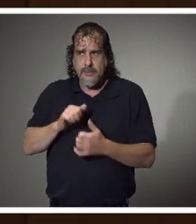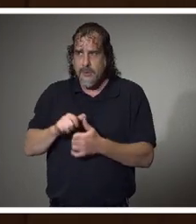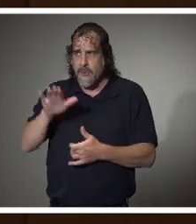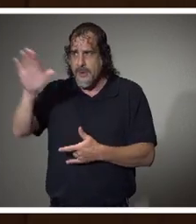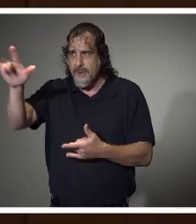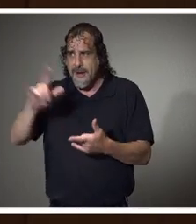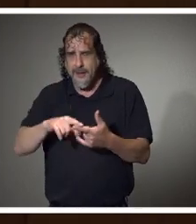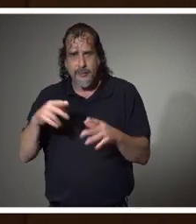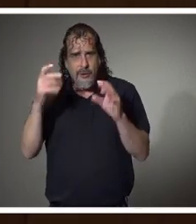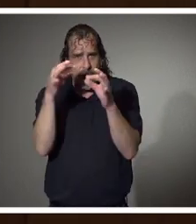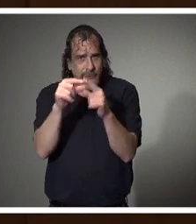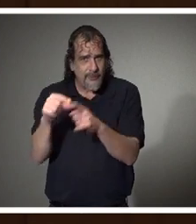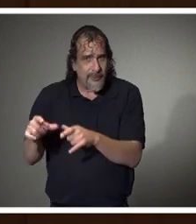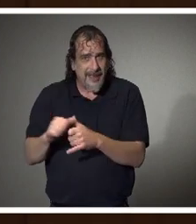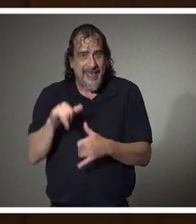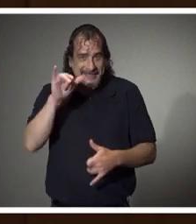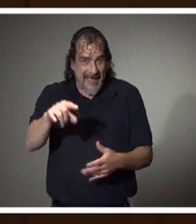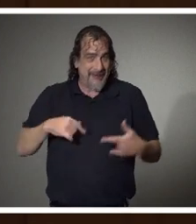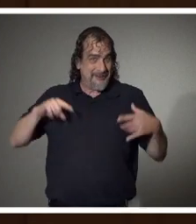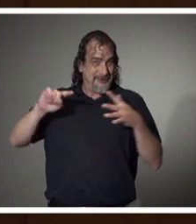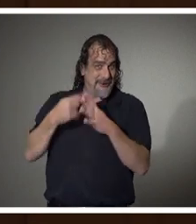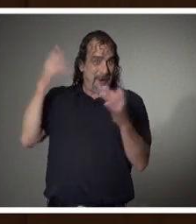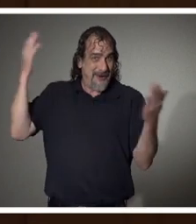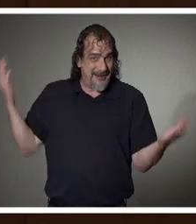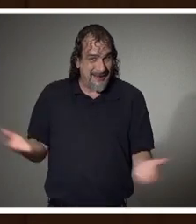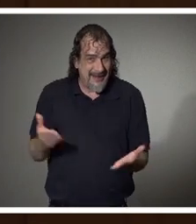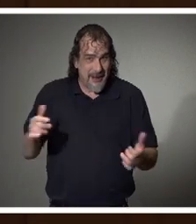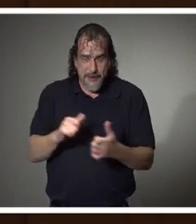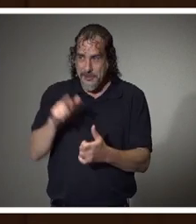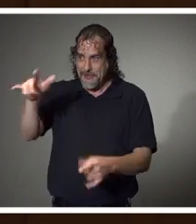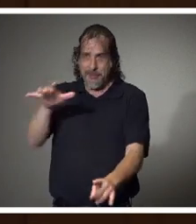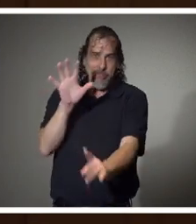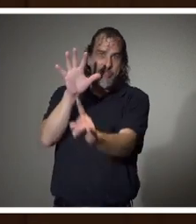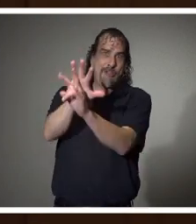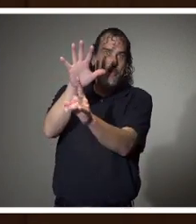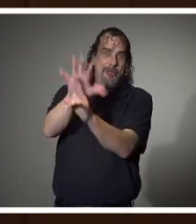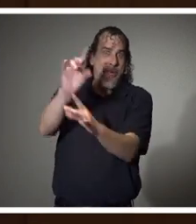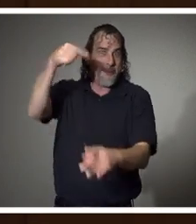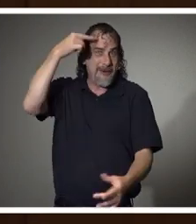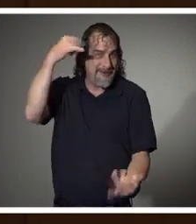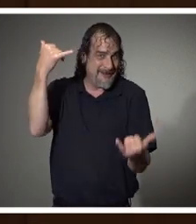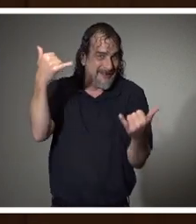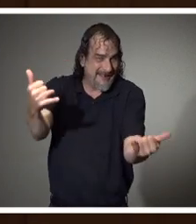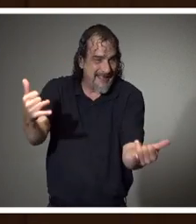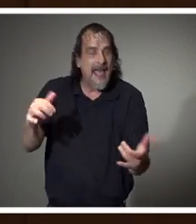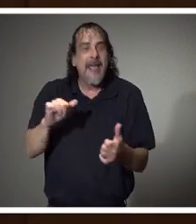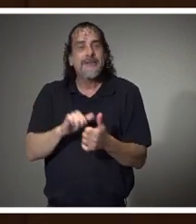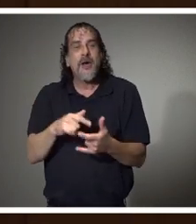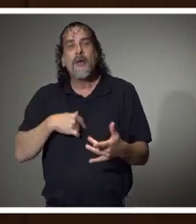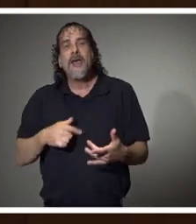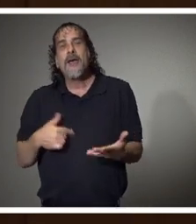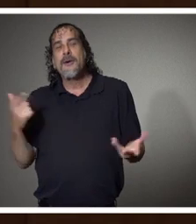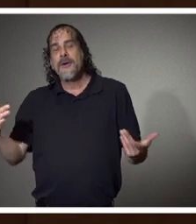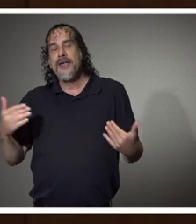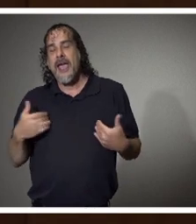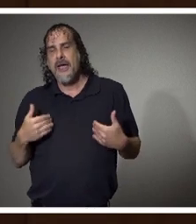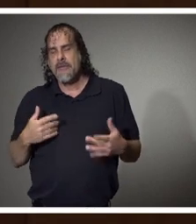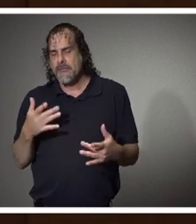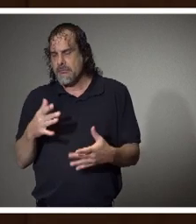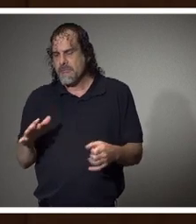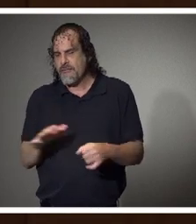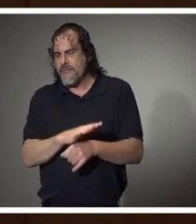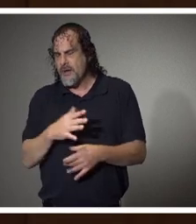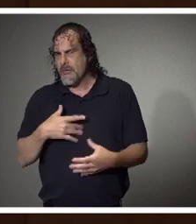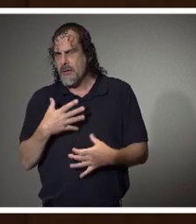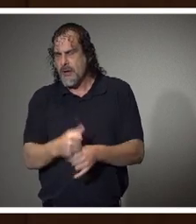national TV, it did start here. We can have a claim to fame. So we feel confident that this is a measured, appropriate step